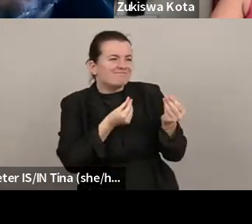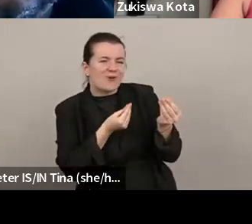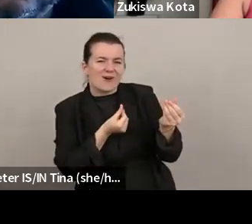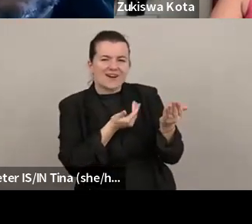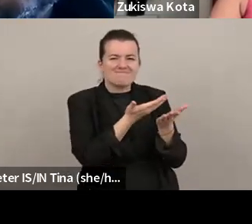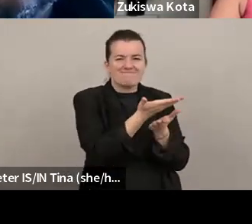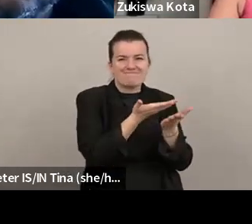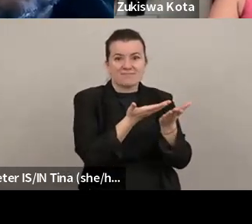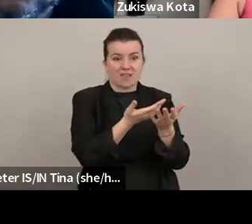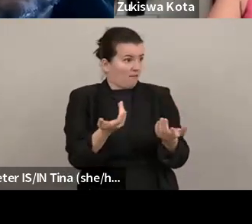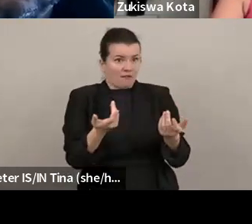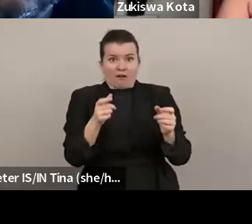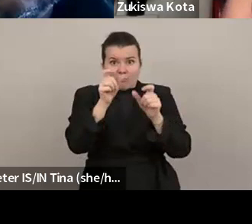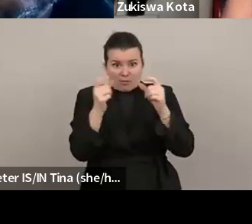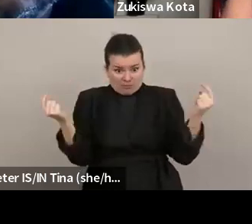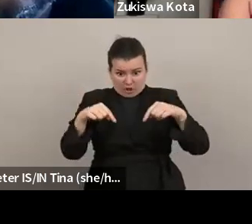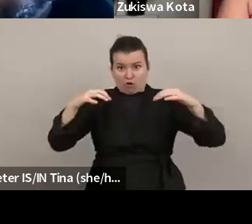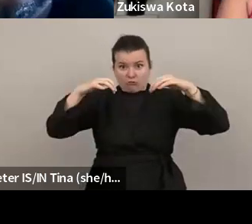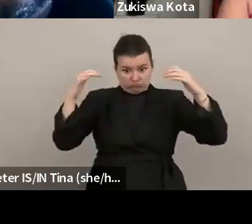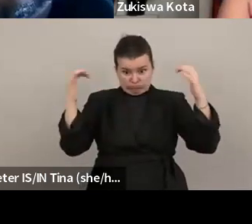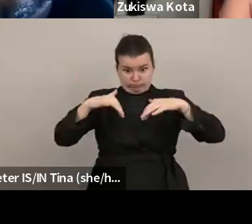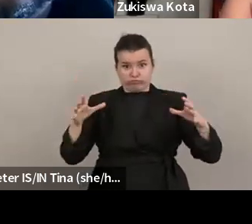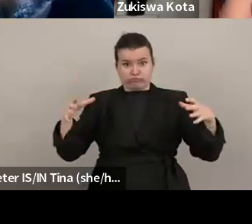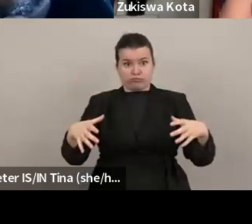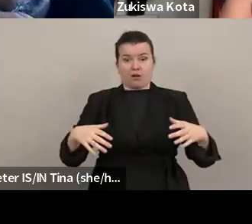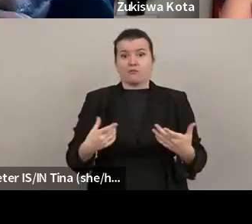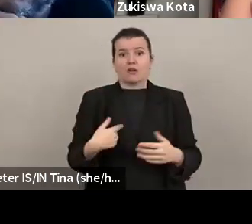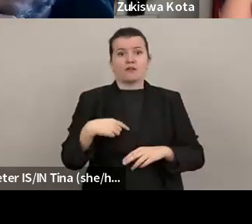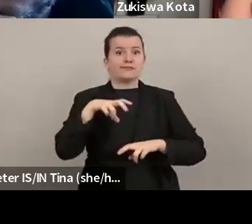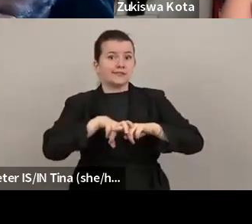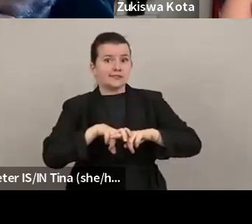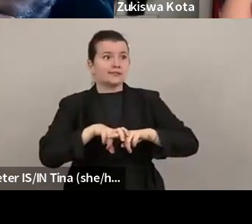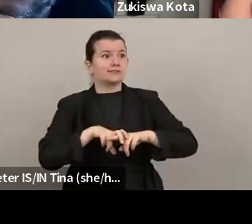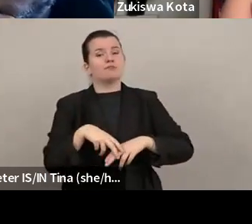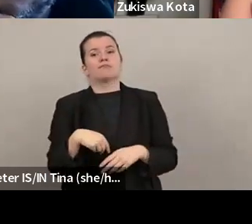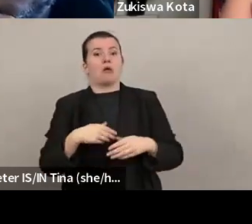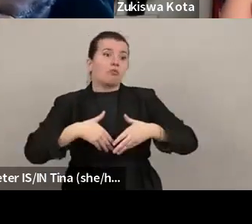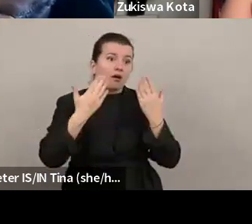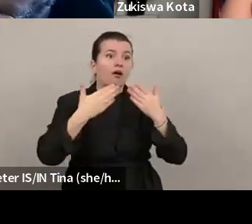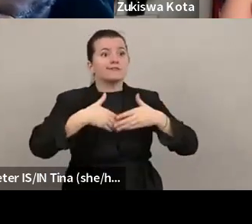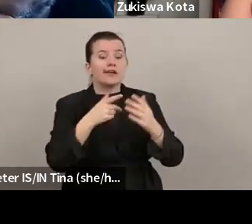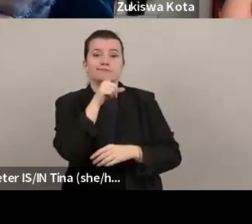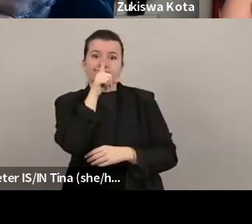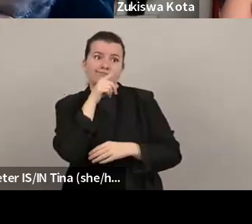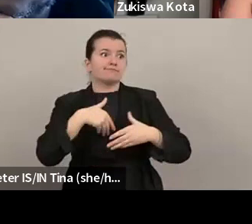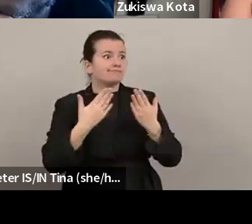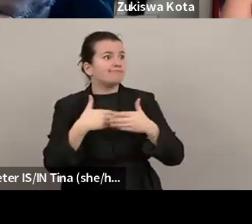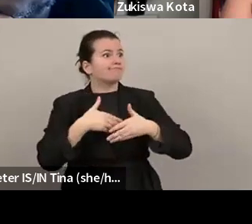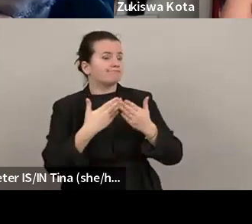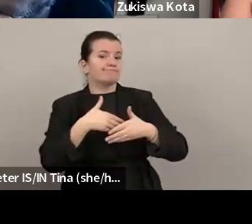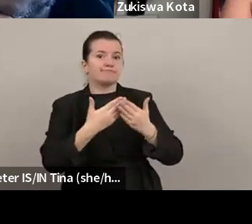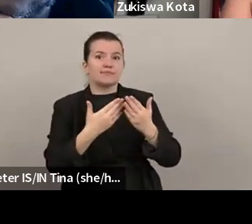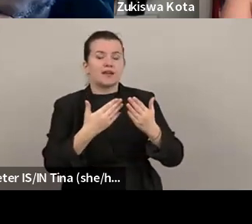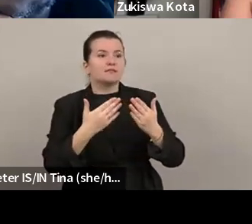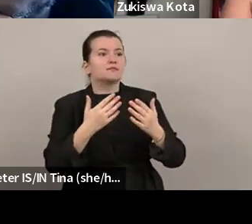actually coming here, for example, they sit here sometimes even for days before they actually talk, but eventually